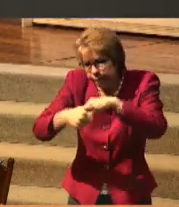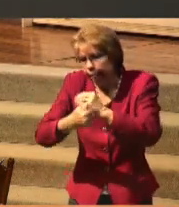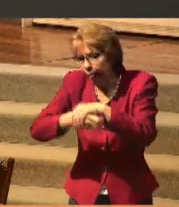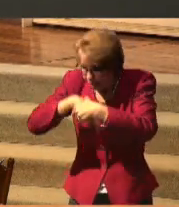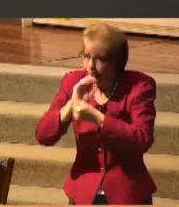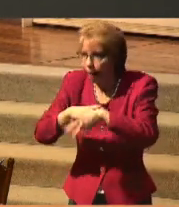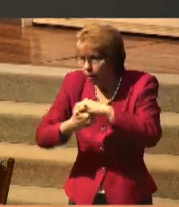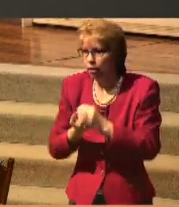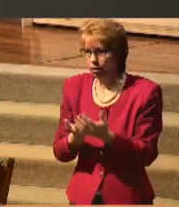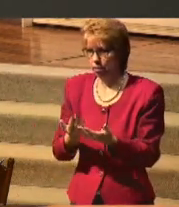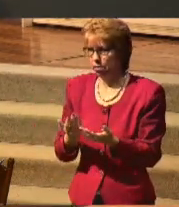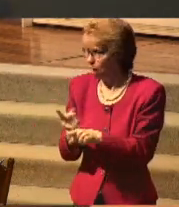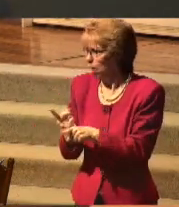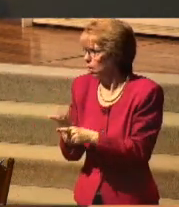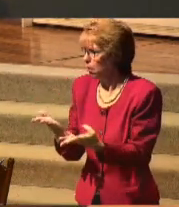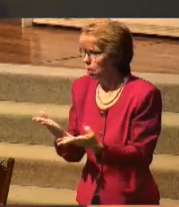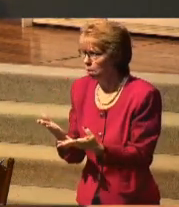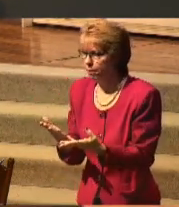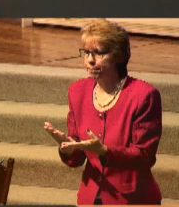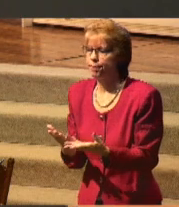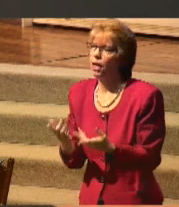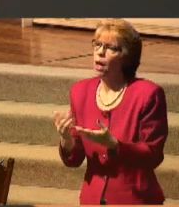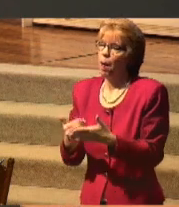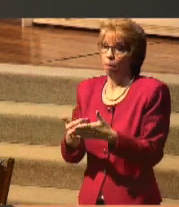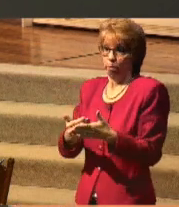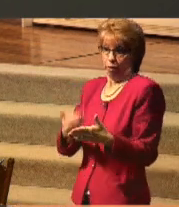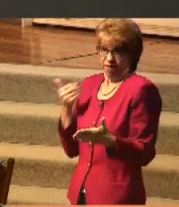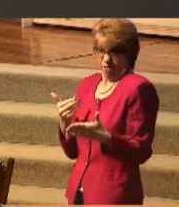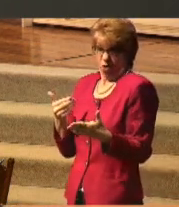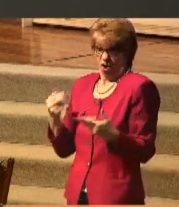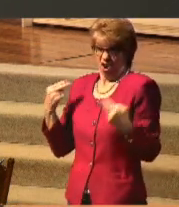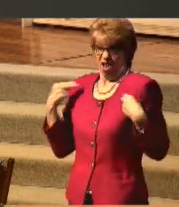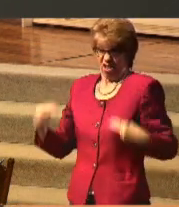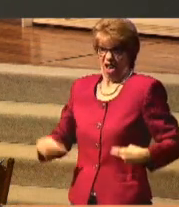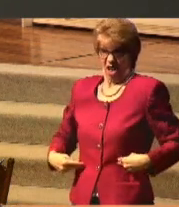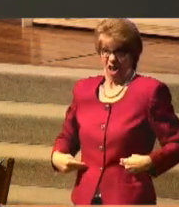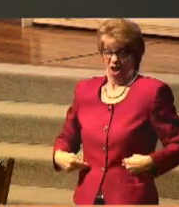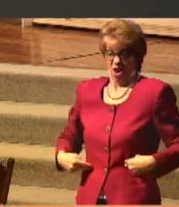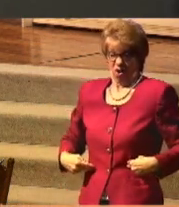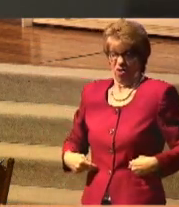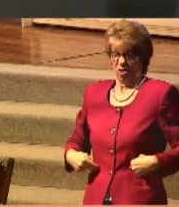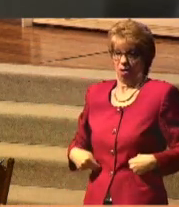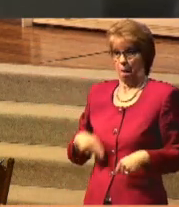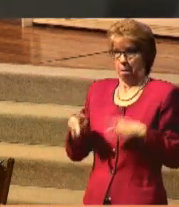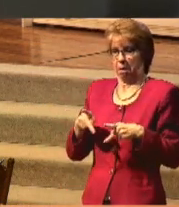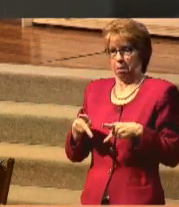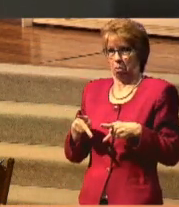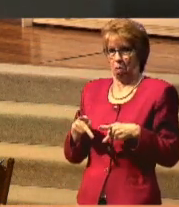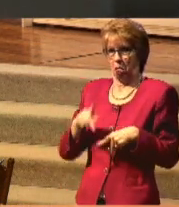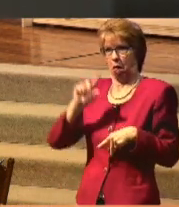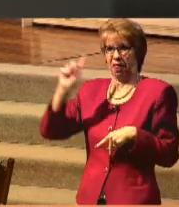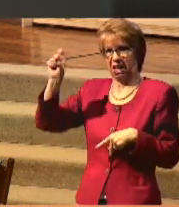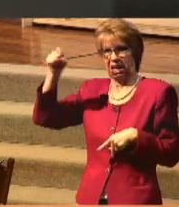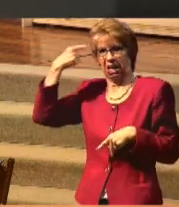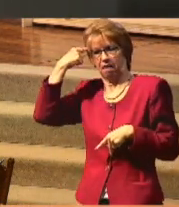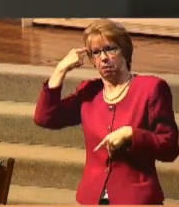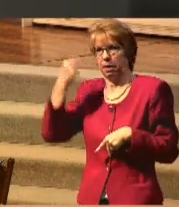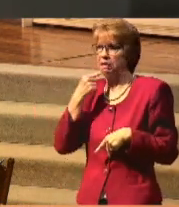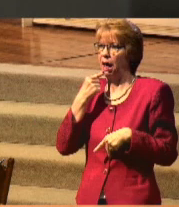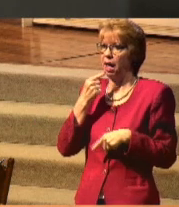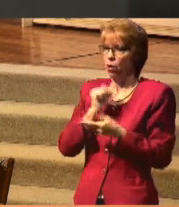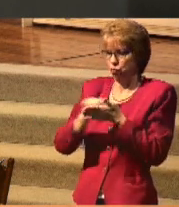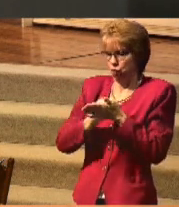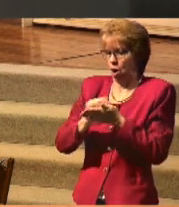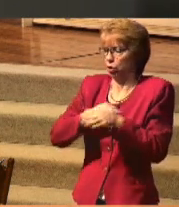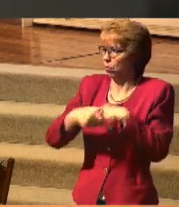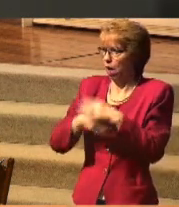It was long before any health official at the White House pulpit ever talked about washing hands. I remember my